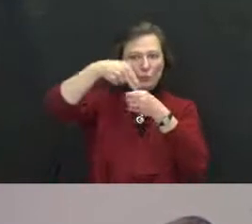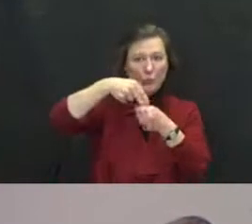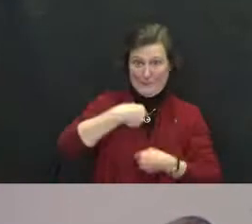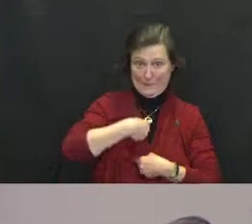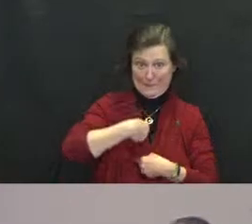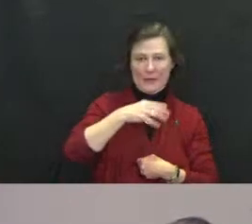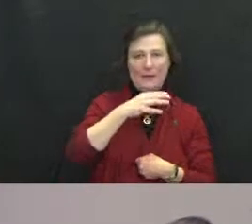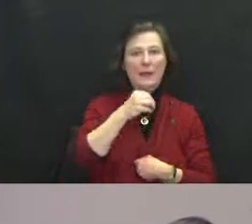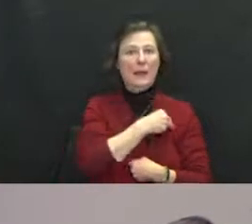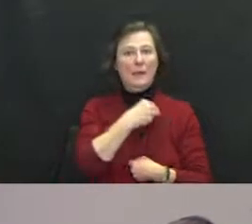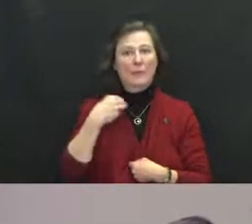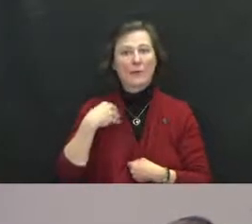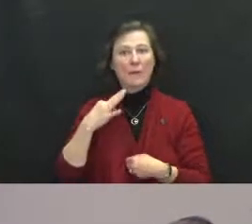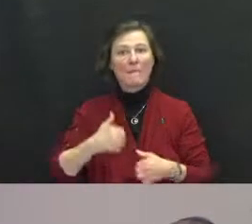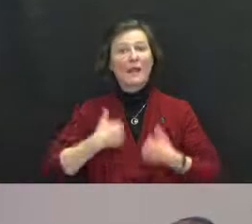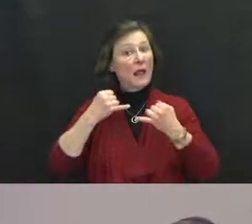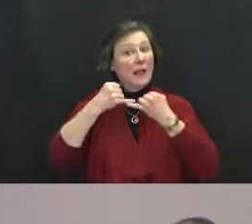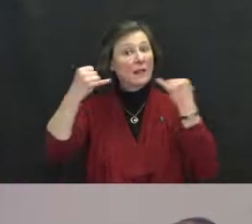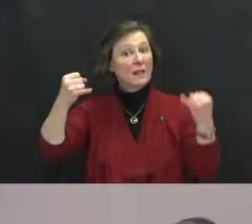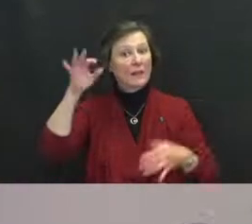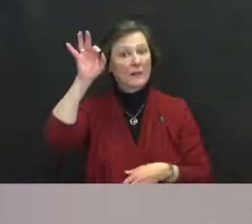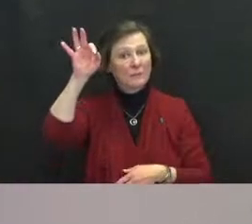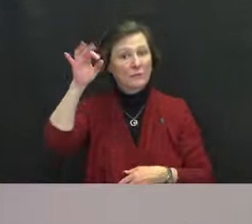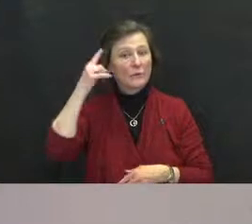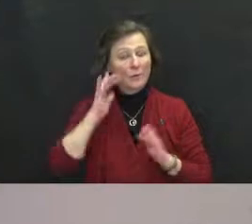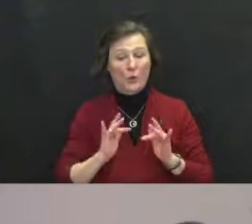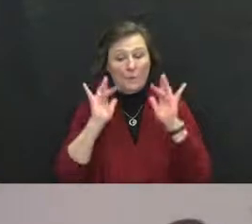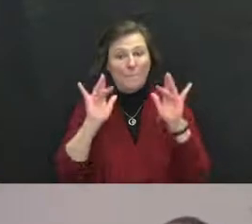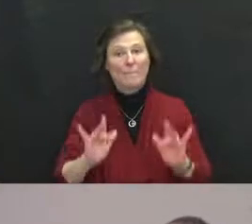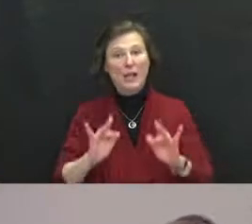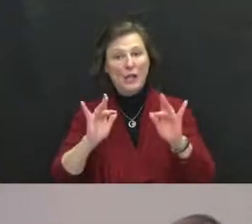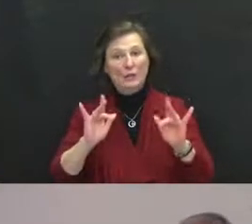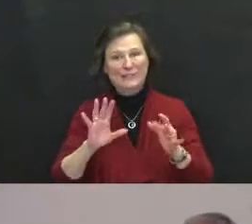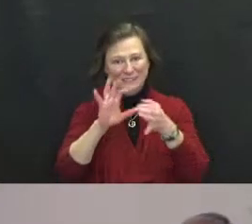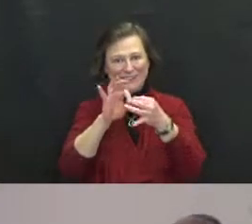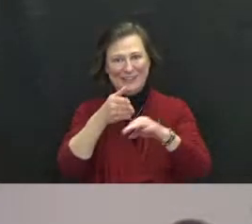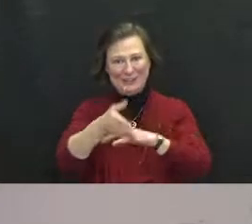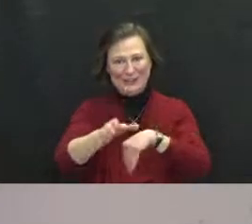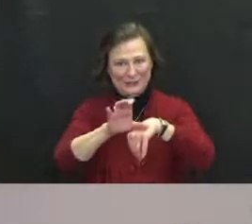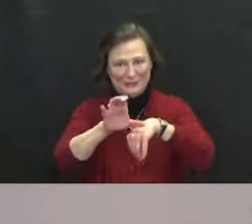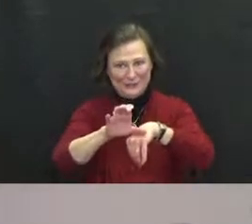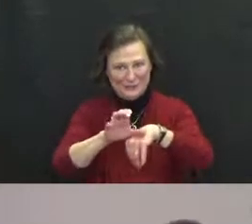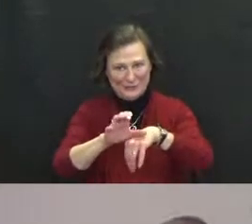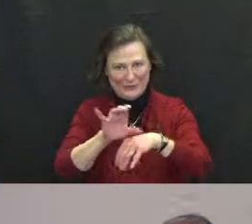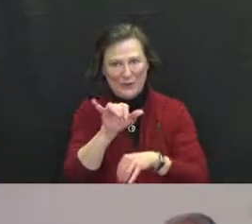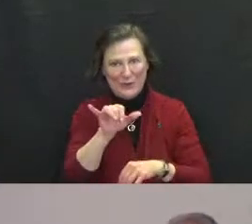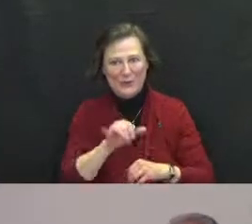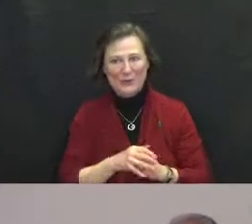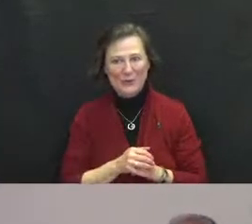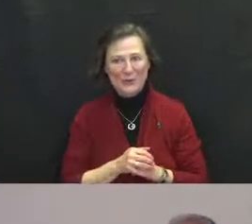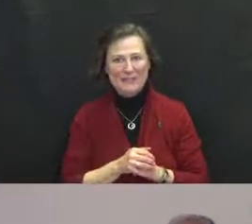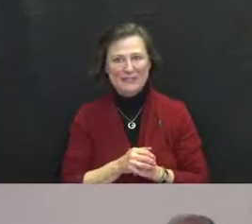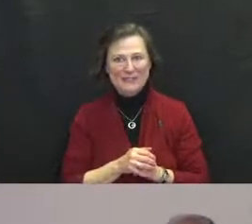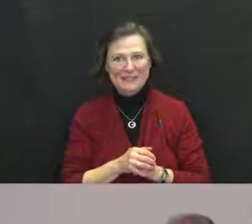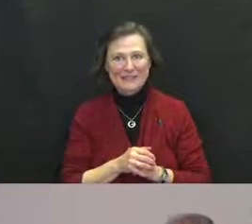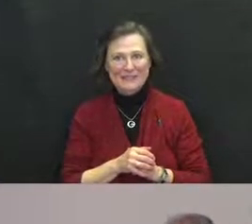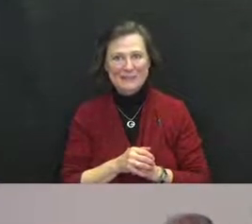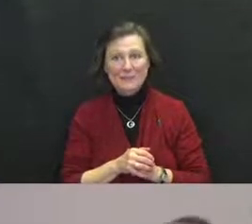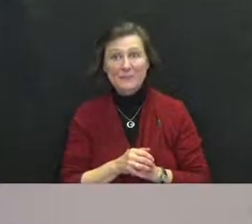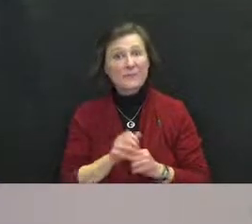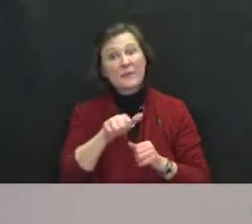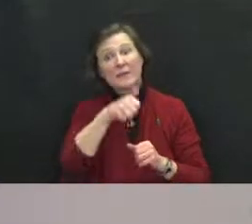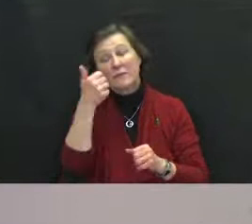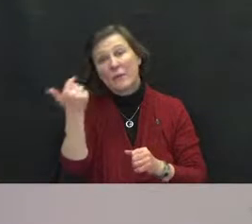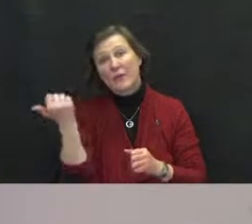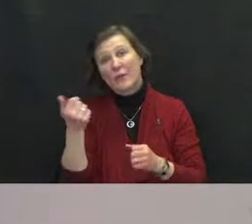the members of the Lifelines Lay Ministry for the Compassionate Connection after the service as well. I have a couple of